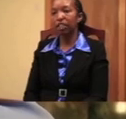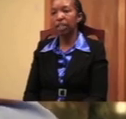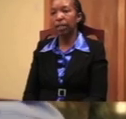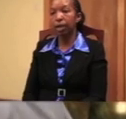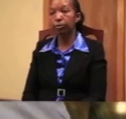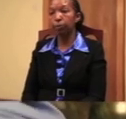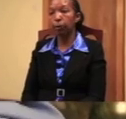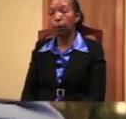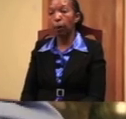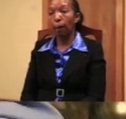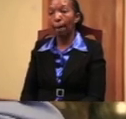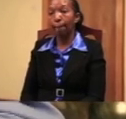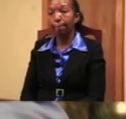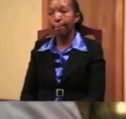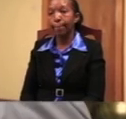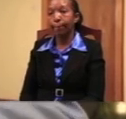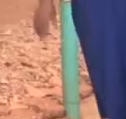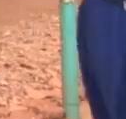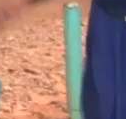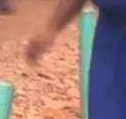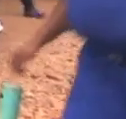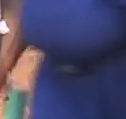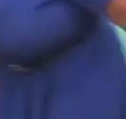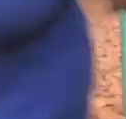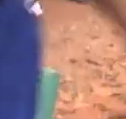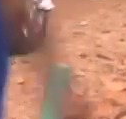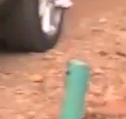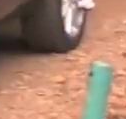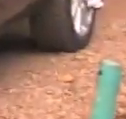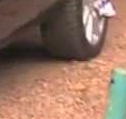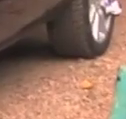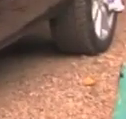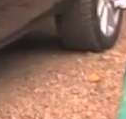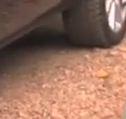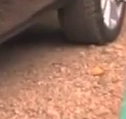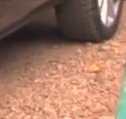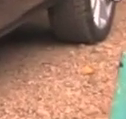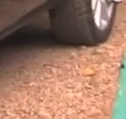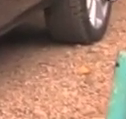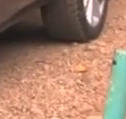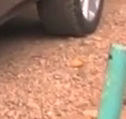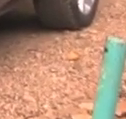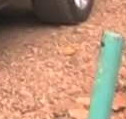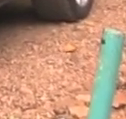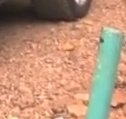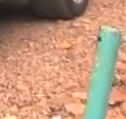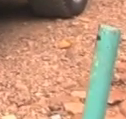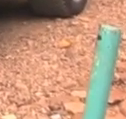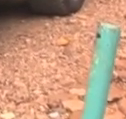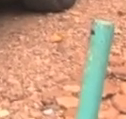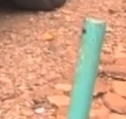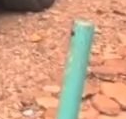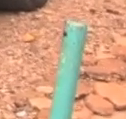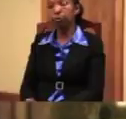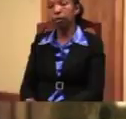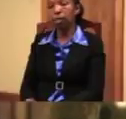is partially deaf. I'm the firstborn in the family, and we are two. The other sister